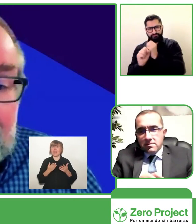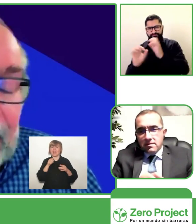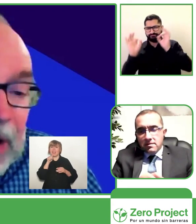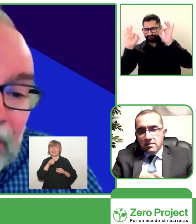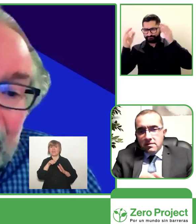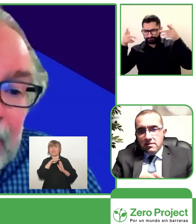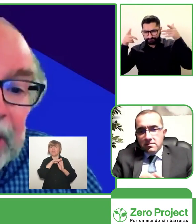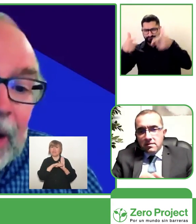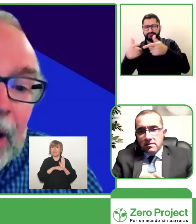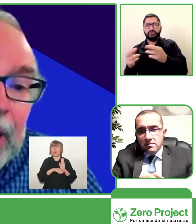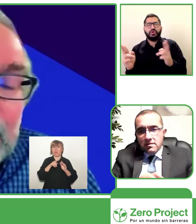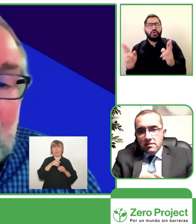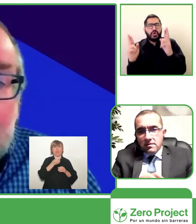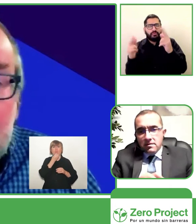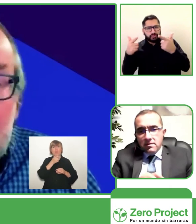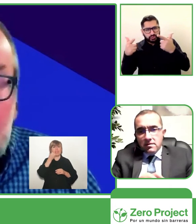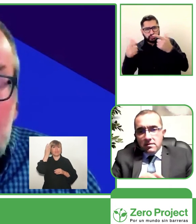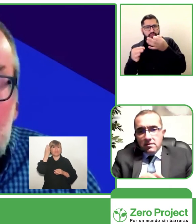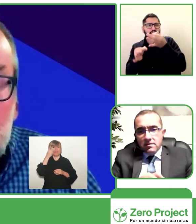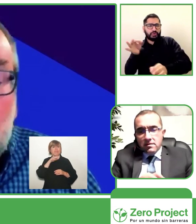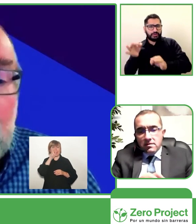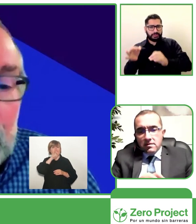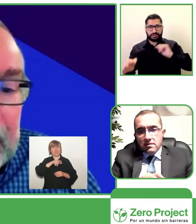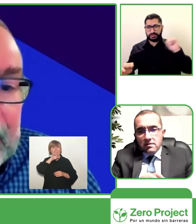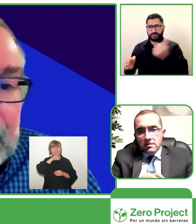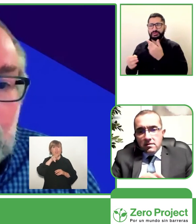initiative. It is a very interesting one.